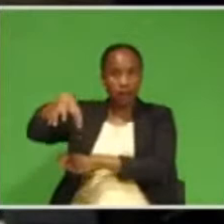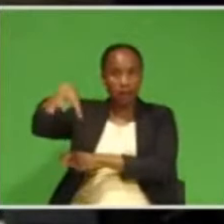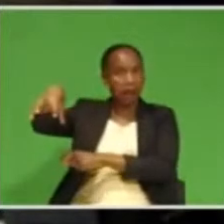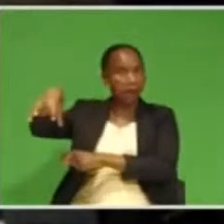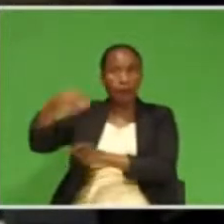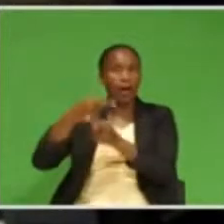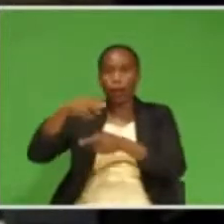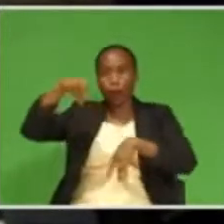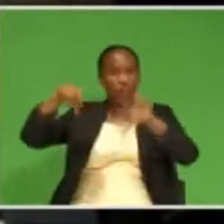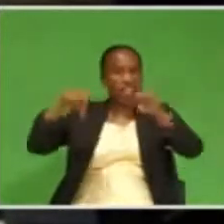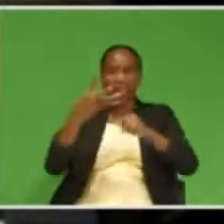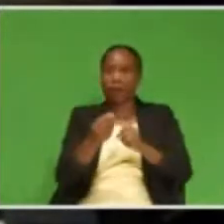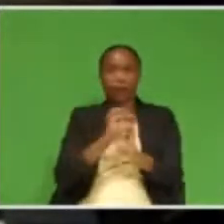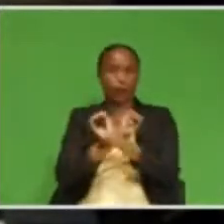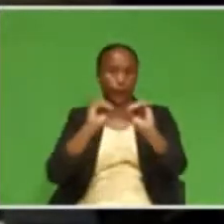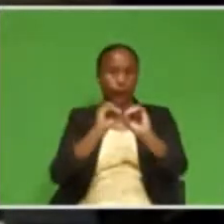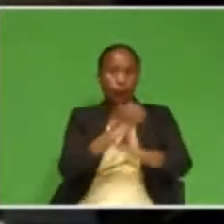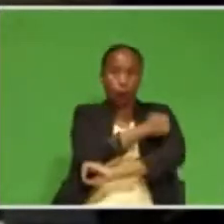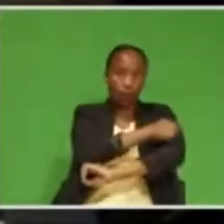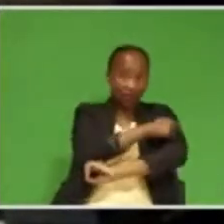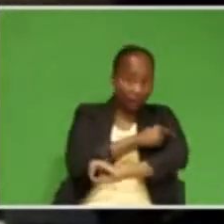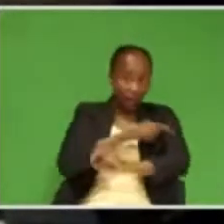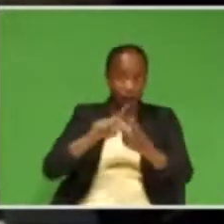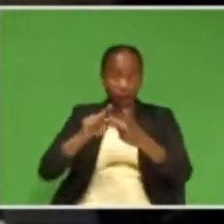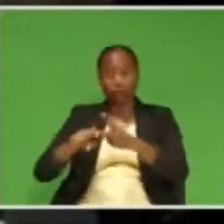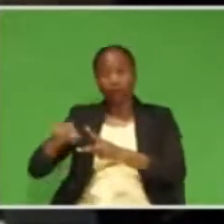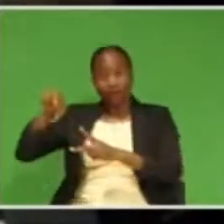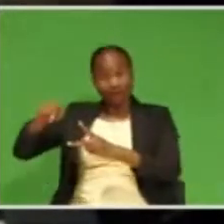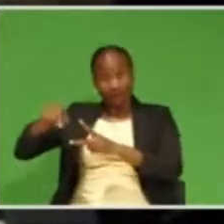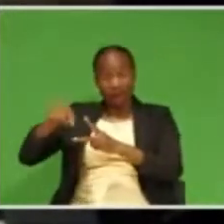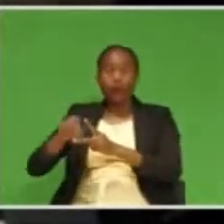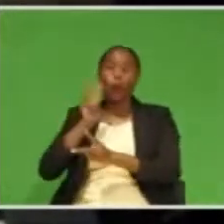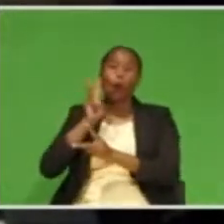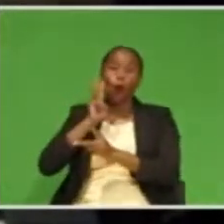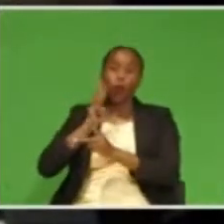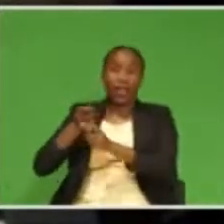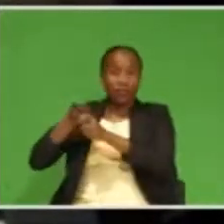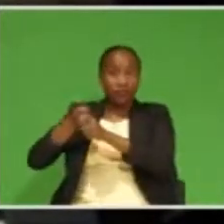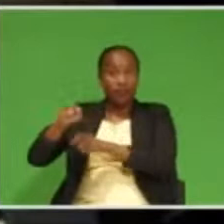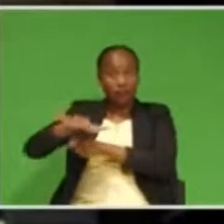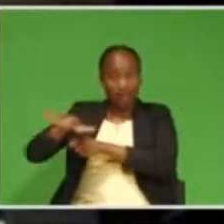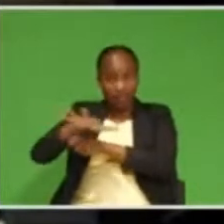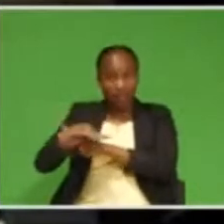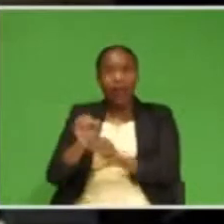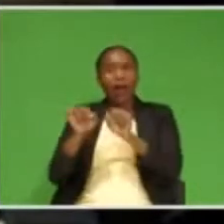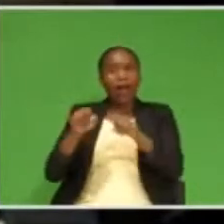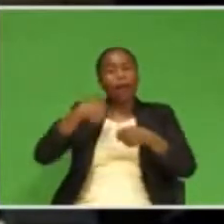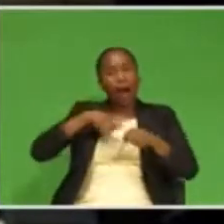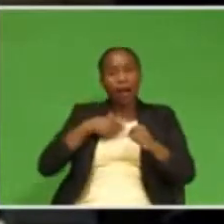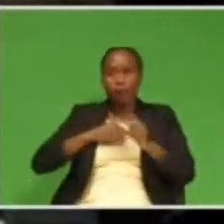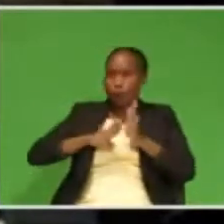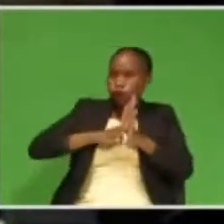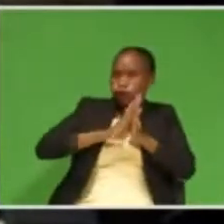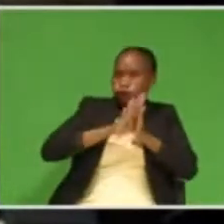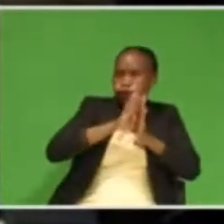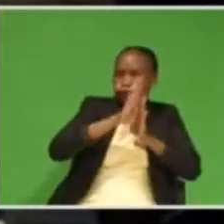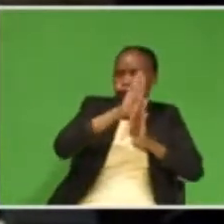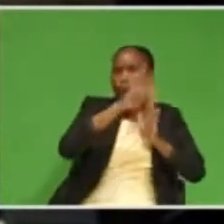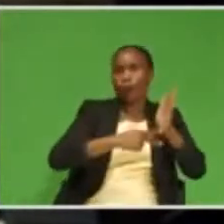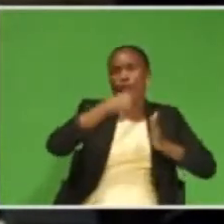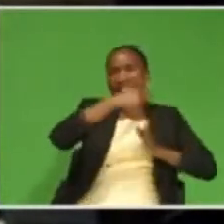And it will enable us to accelerate energy projects and limit